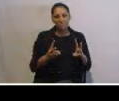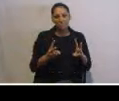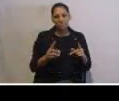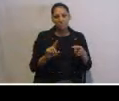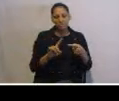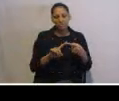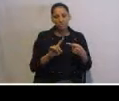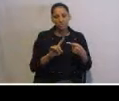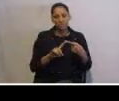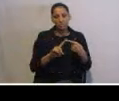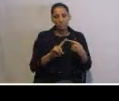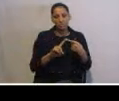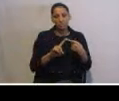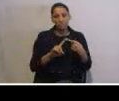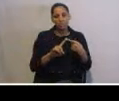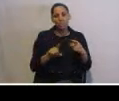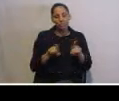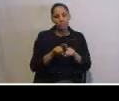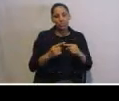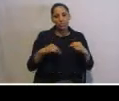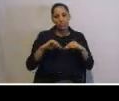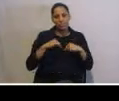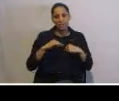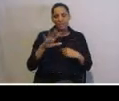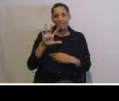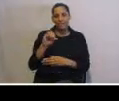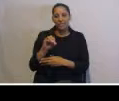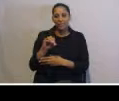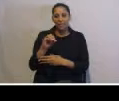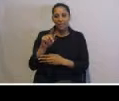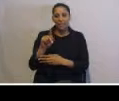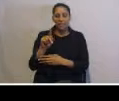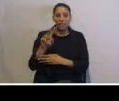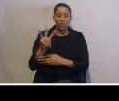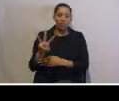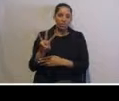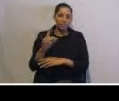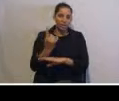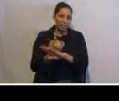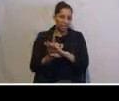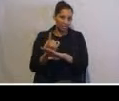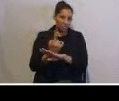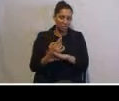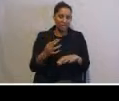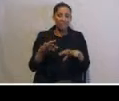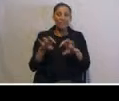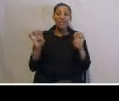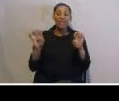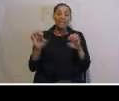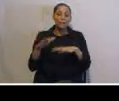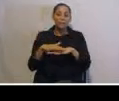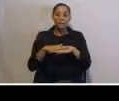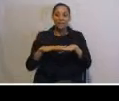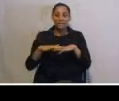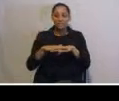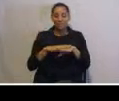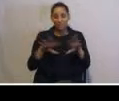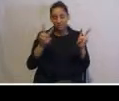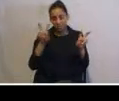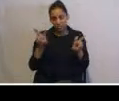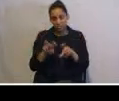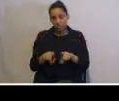Right now, we have 50 kilowatt hours on free basic electricity. we are not even administering it that well